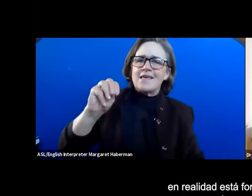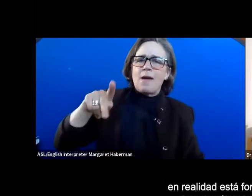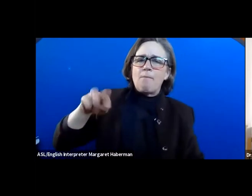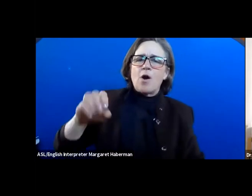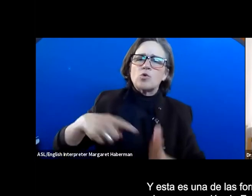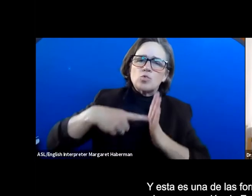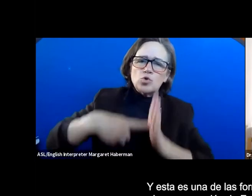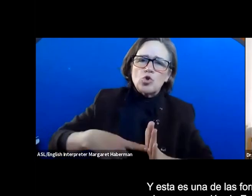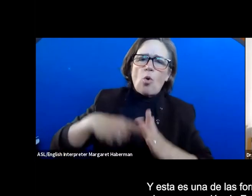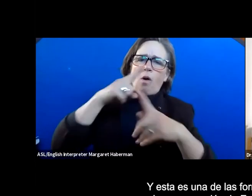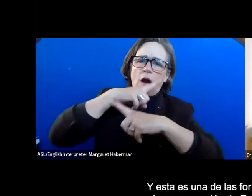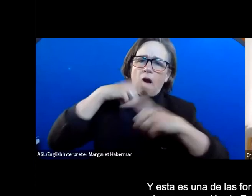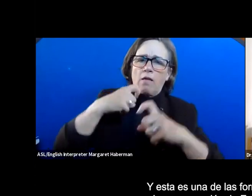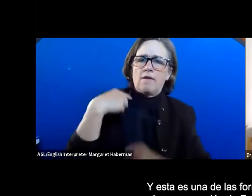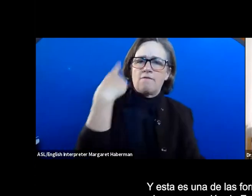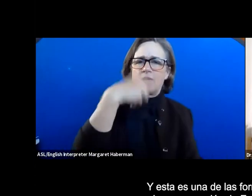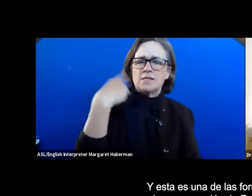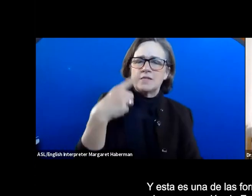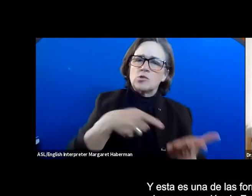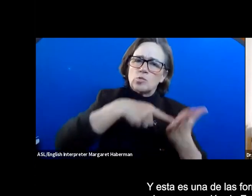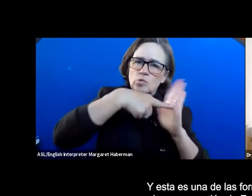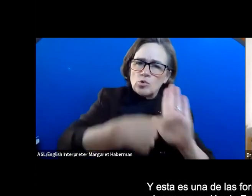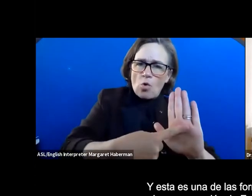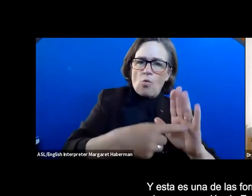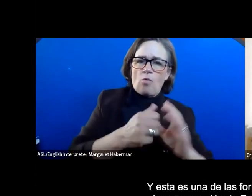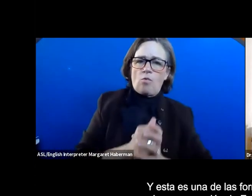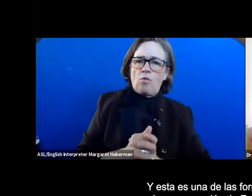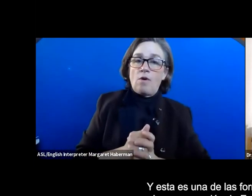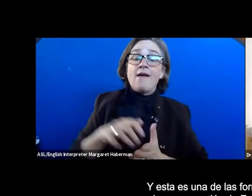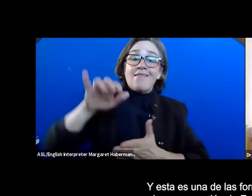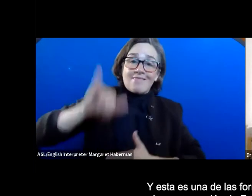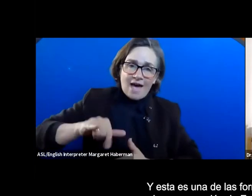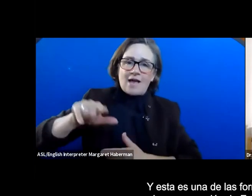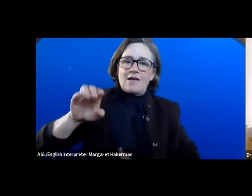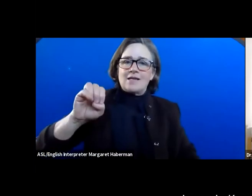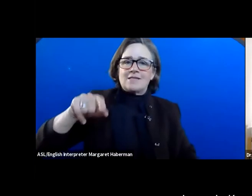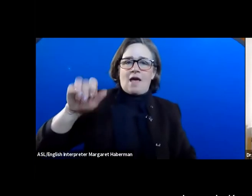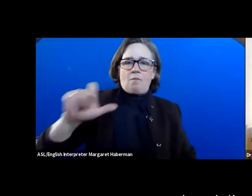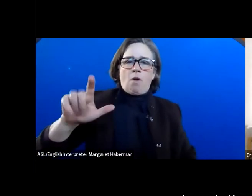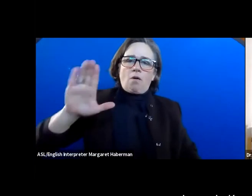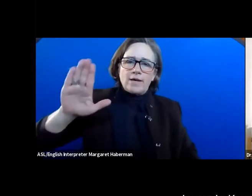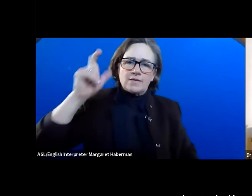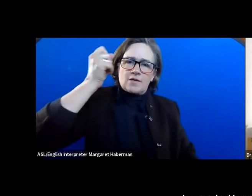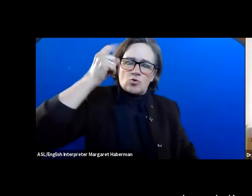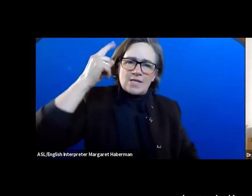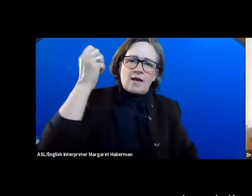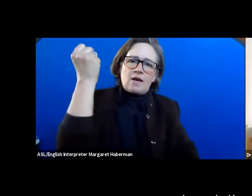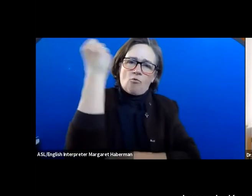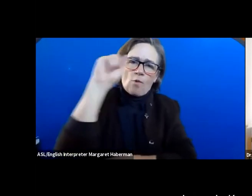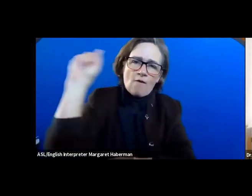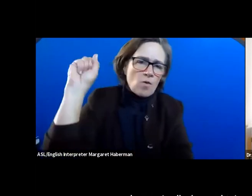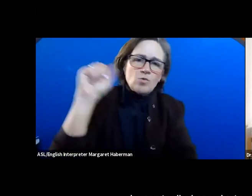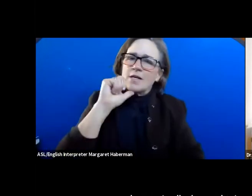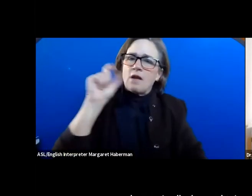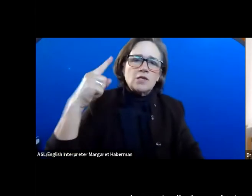teeth. And this is one of the ways that I understand Iqbal's understanding of the revolution. The revolution not only